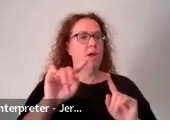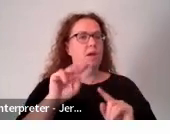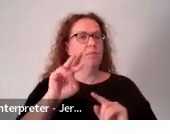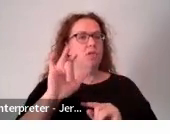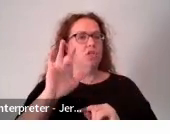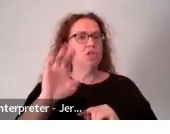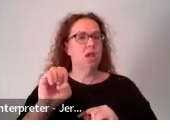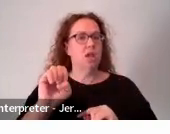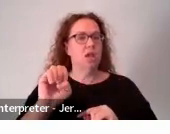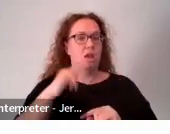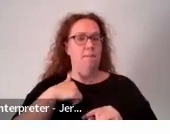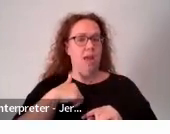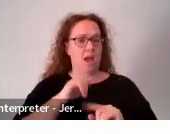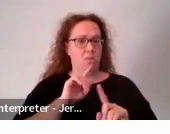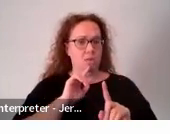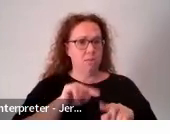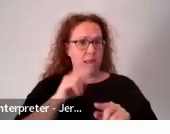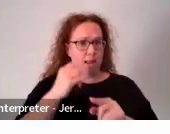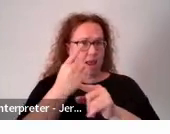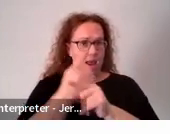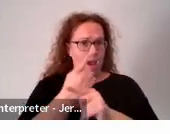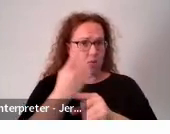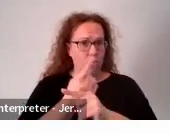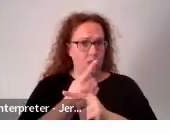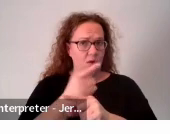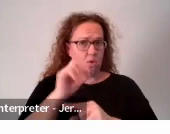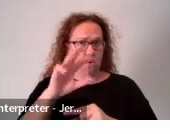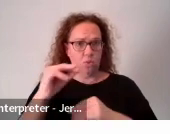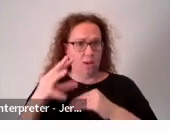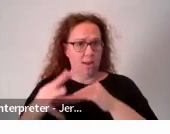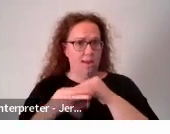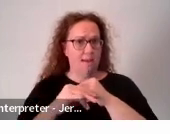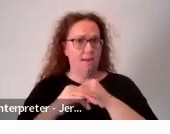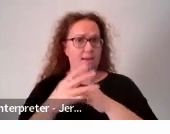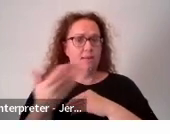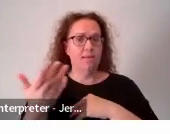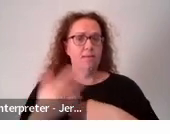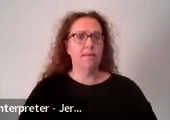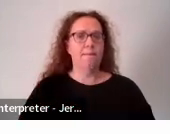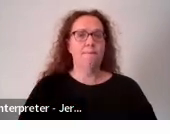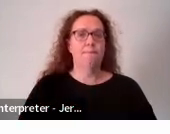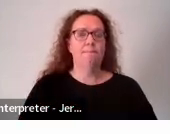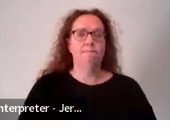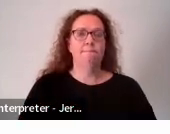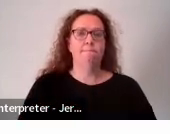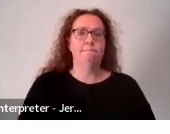am I saying that accurately, or do you have anything else to add?